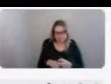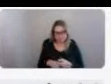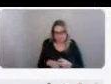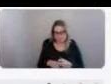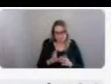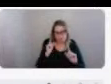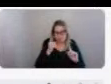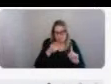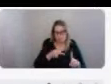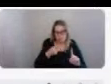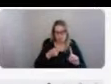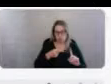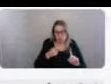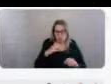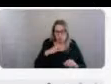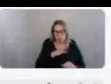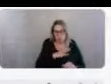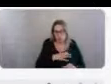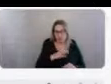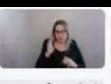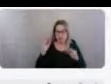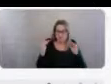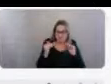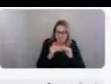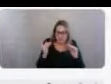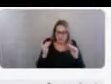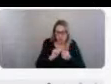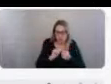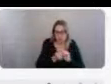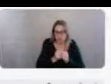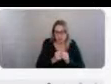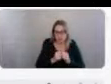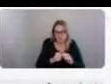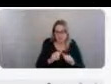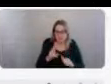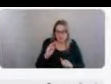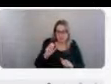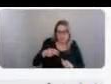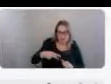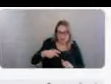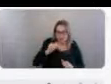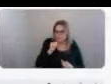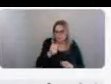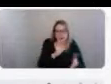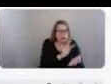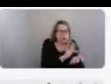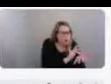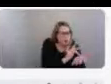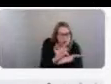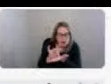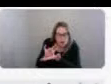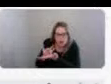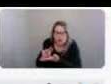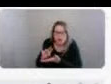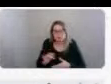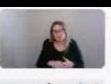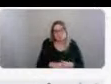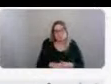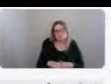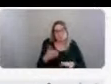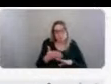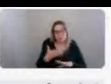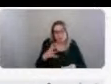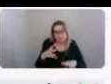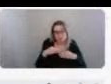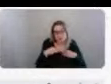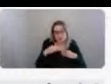commission is tasked with creating fair and competitive maps not gerrymandering also before accepting the